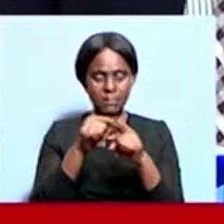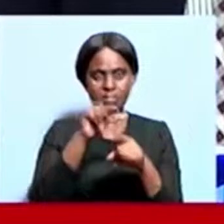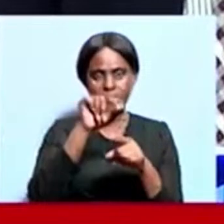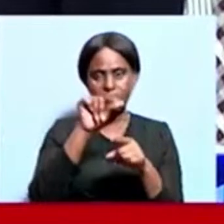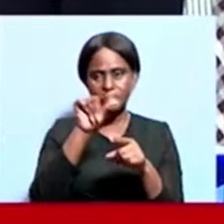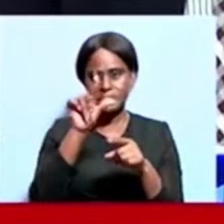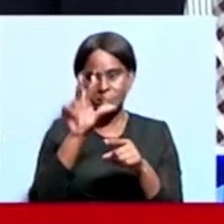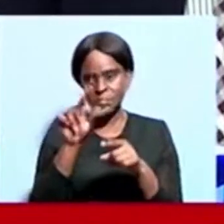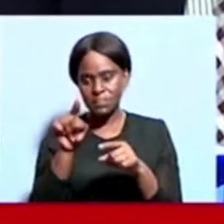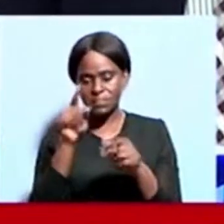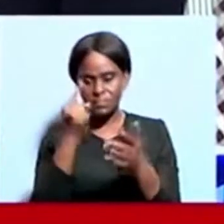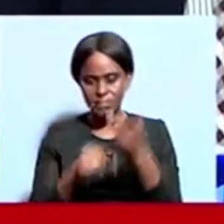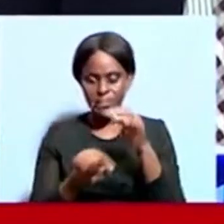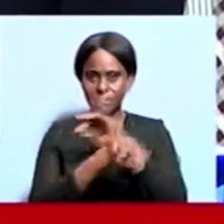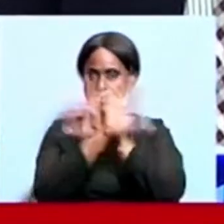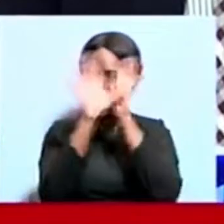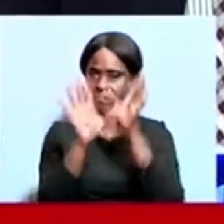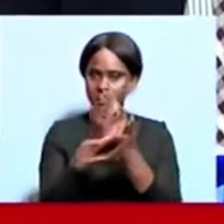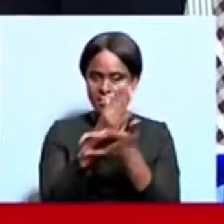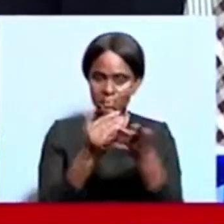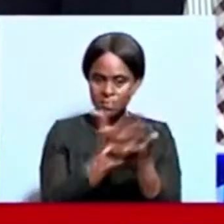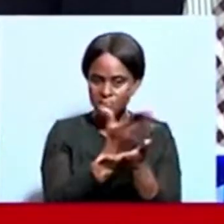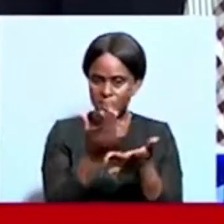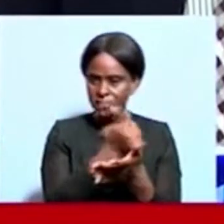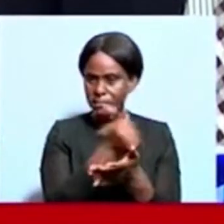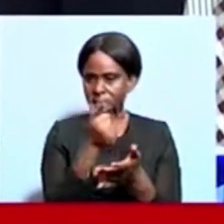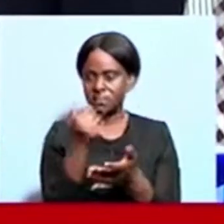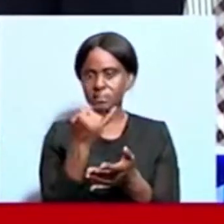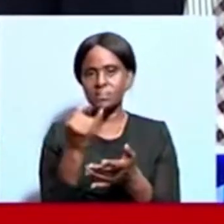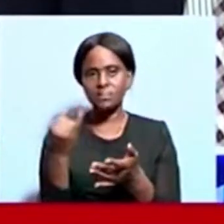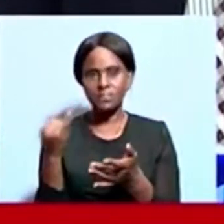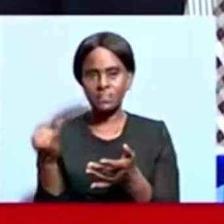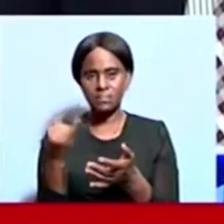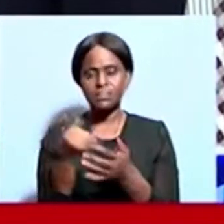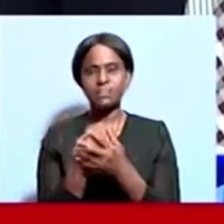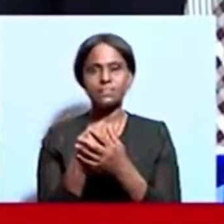2023 that is clarifying some of these other issues.